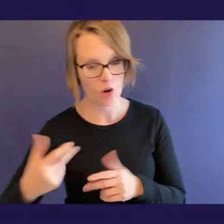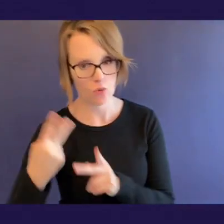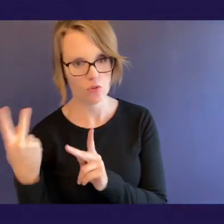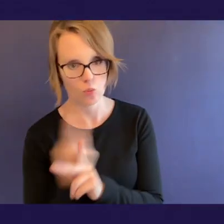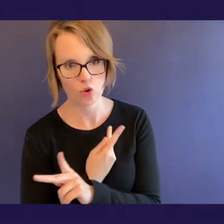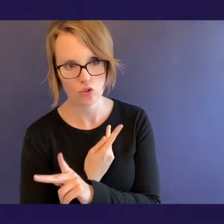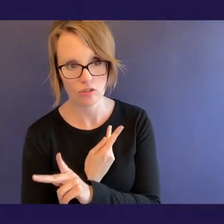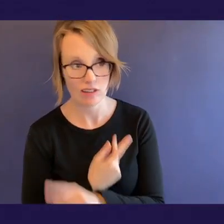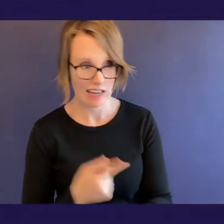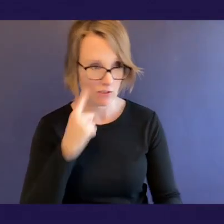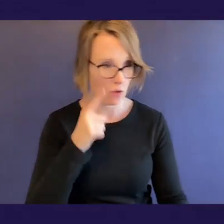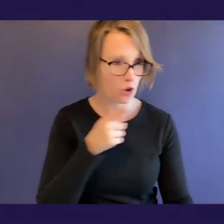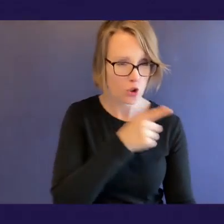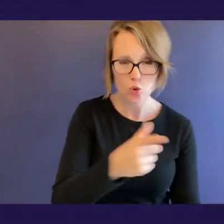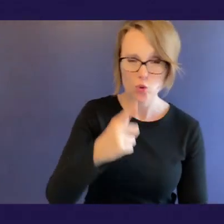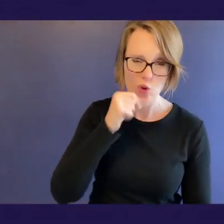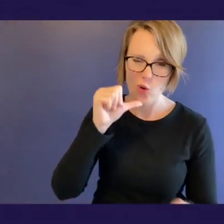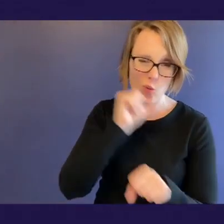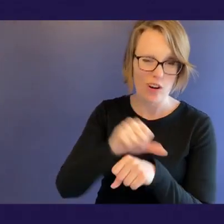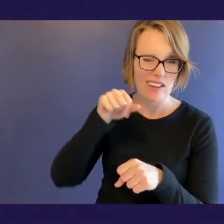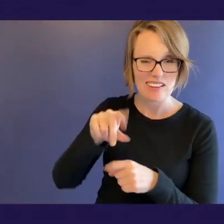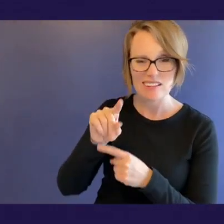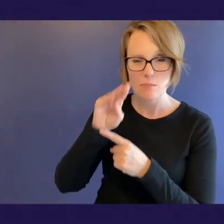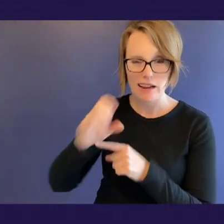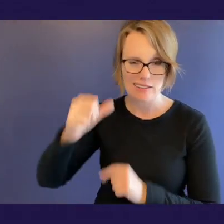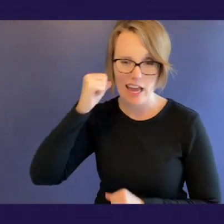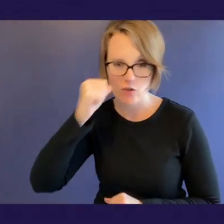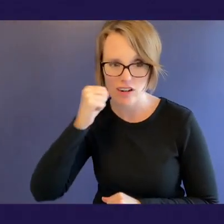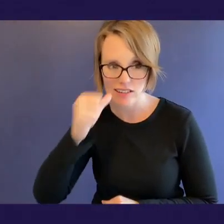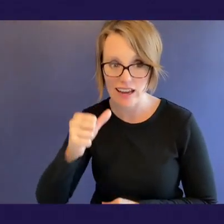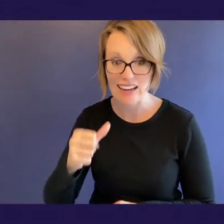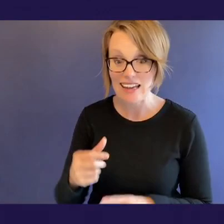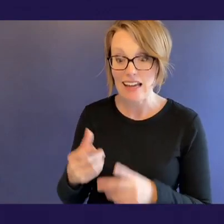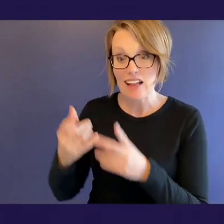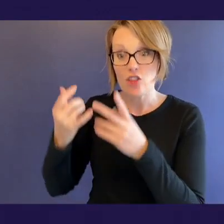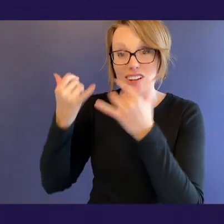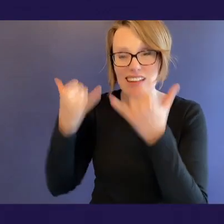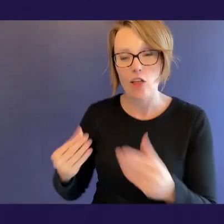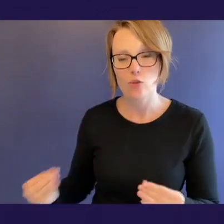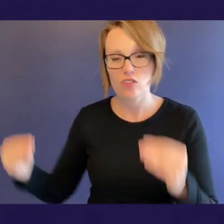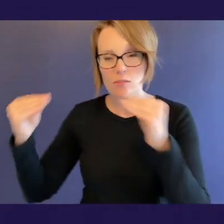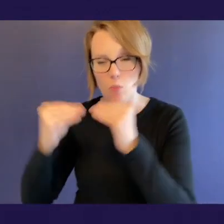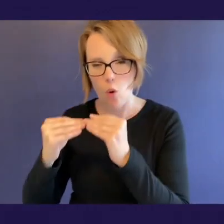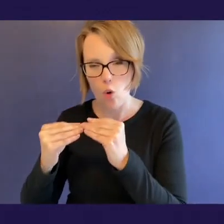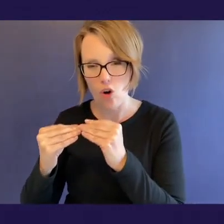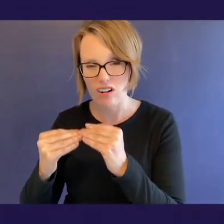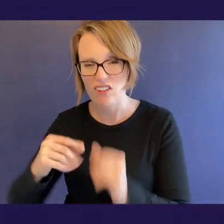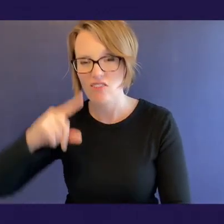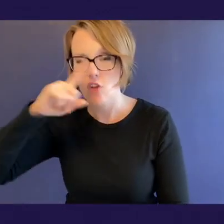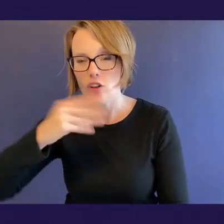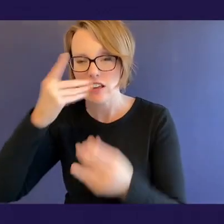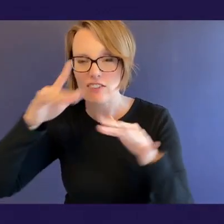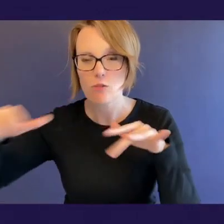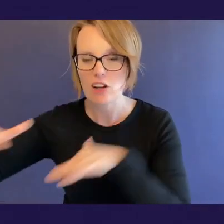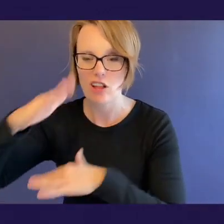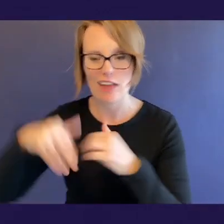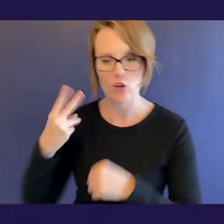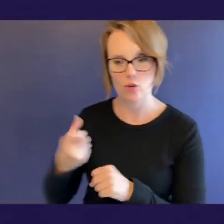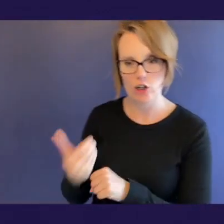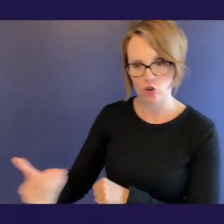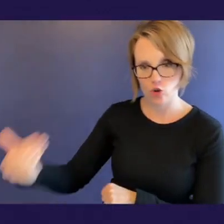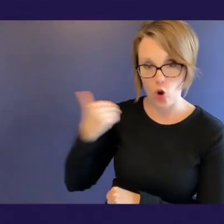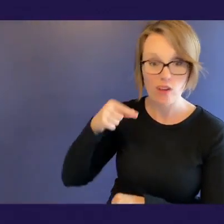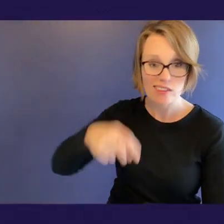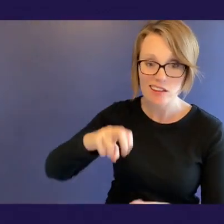who aren't in this space every day, there's more misinformation than there was 2 years ago. The problem has not gotten better. It's